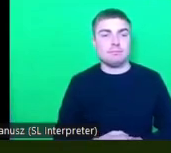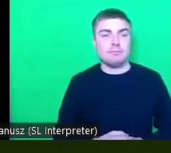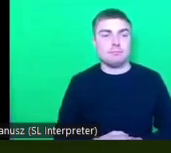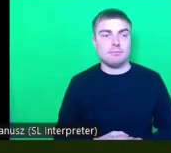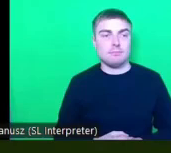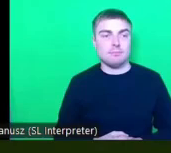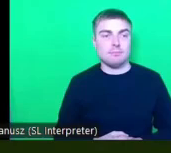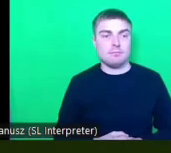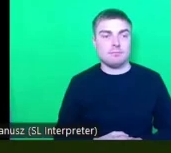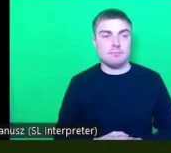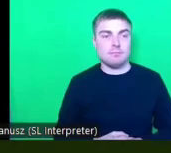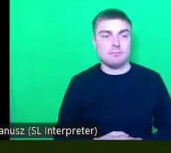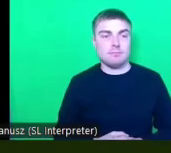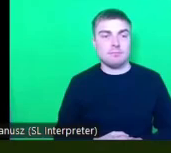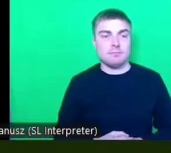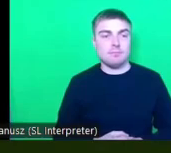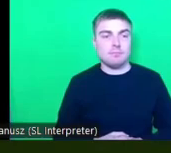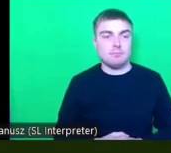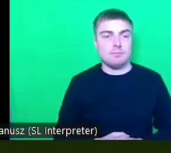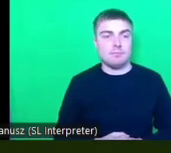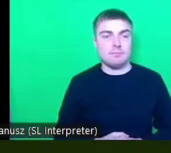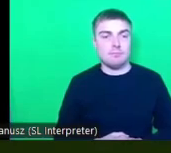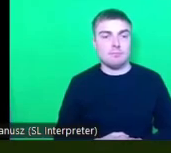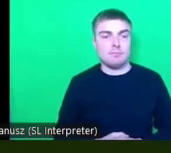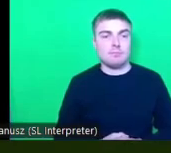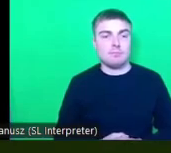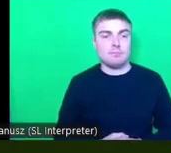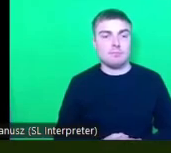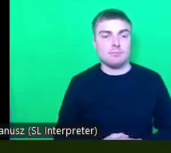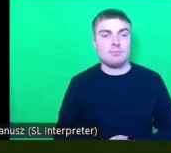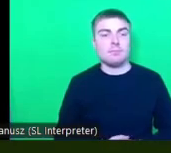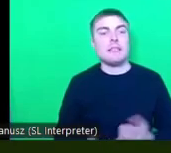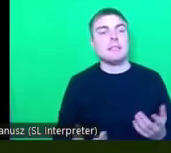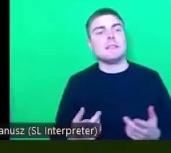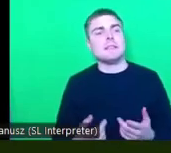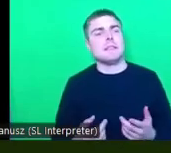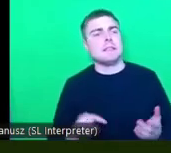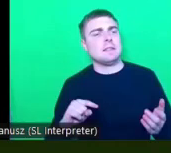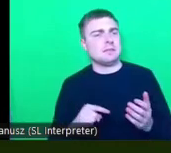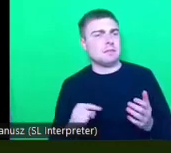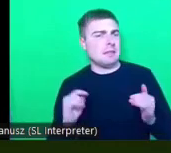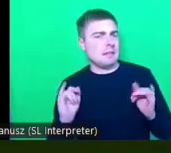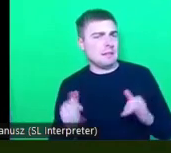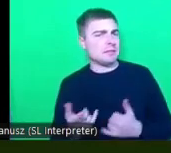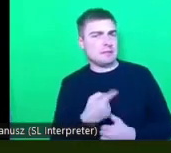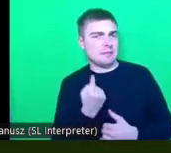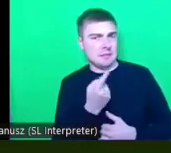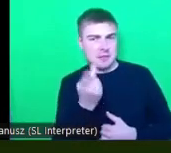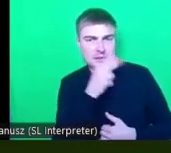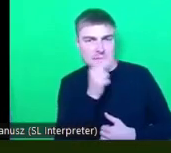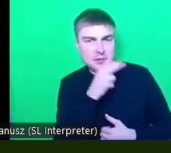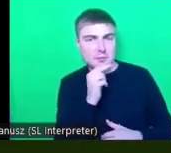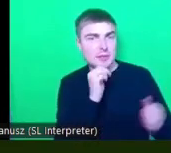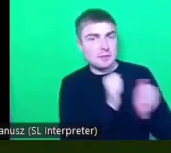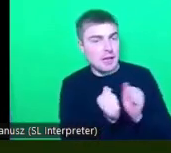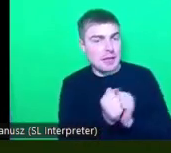So how come that we do not see that much changes in moose behavior, even though we have a pretty high